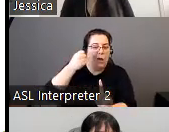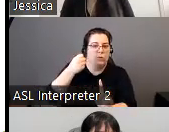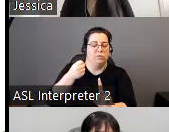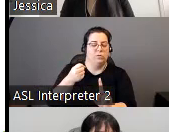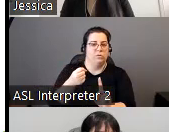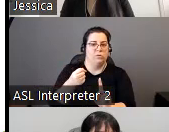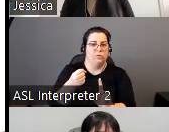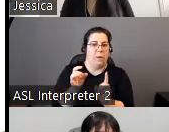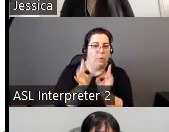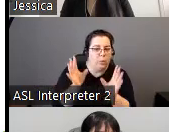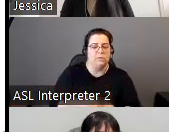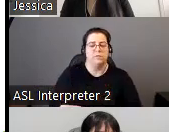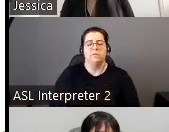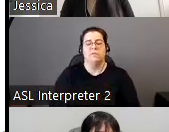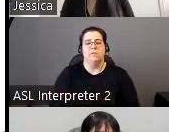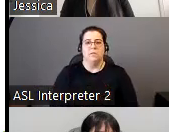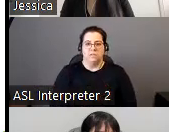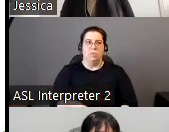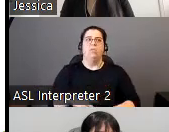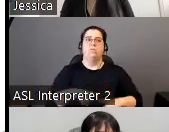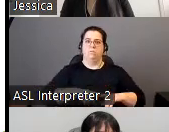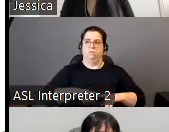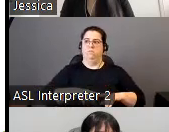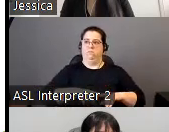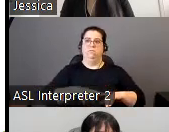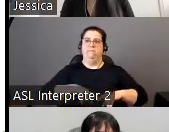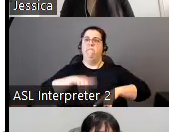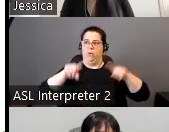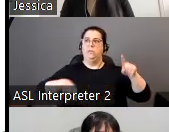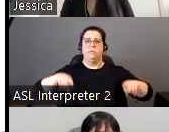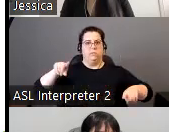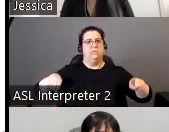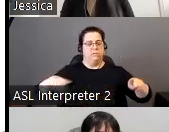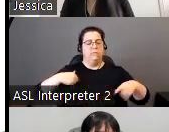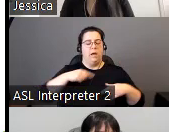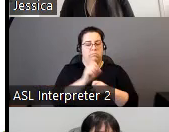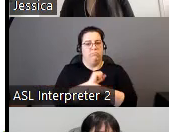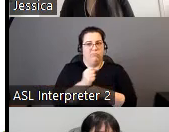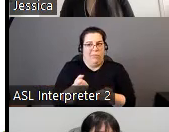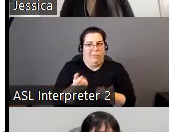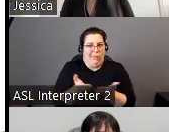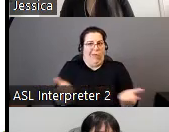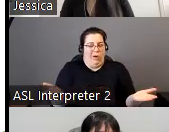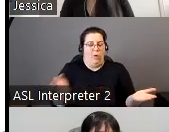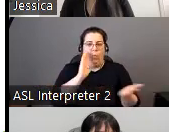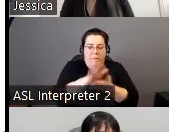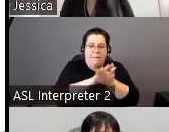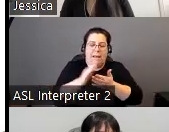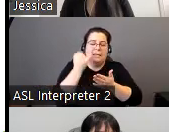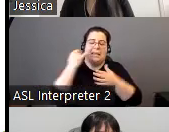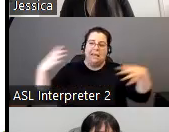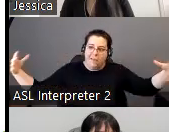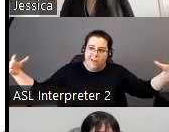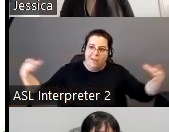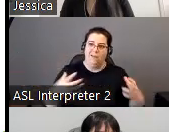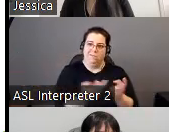noticeable variations, but it is what's out there. And so we thought it would be really interesting to bring everyone together and